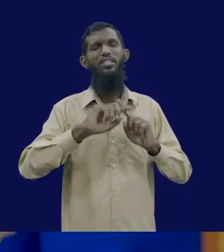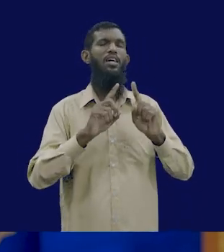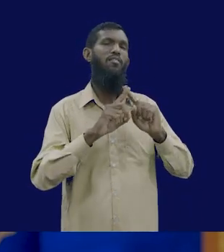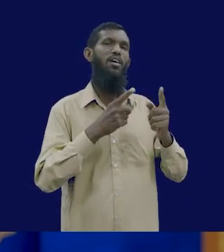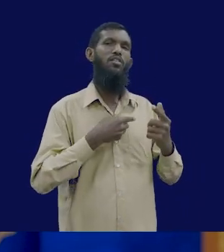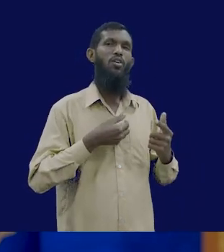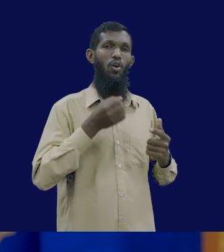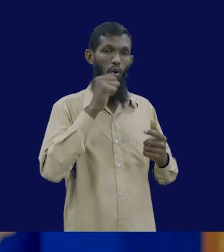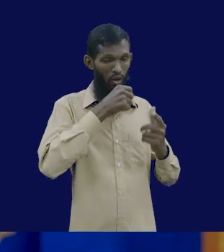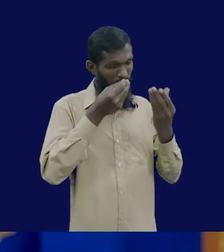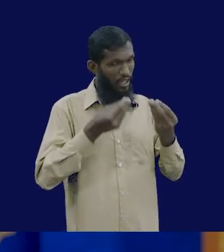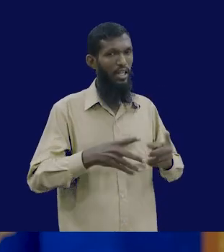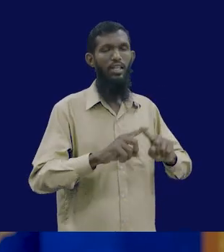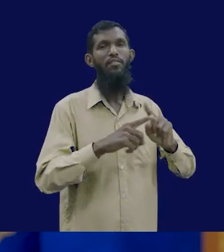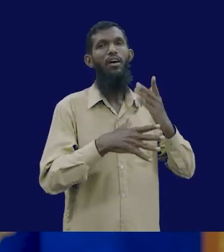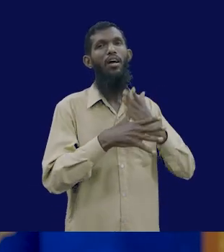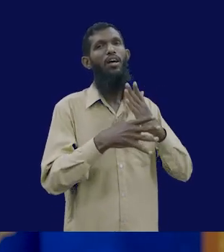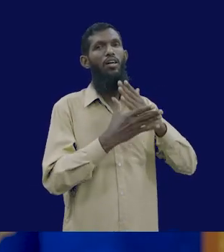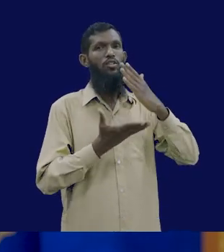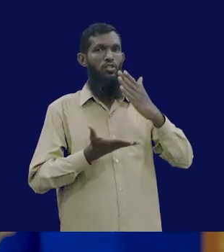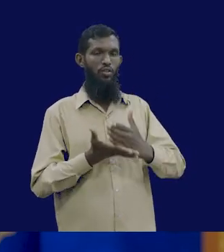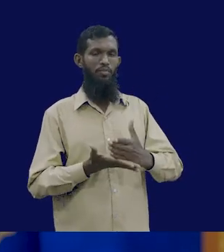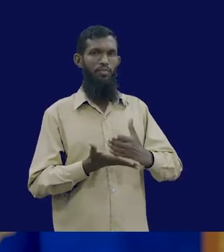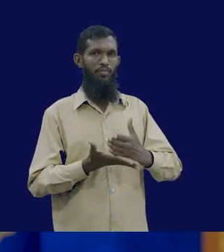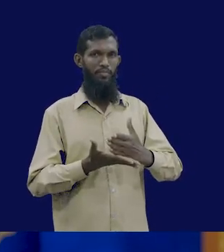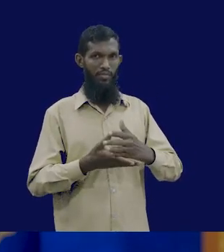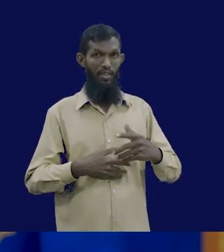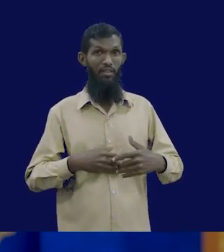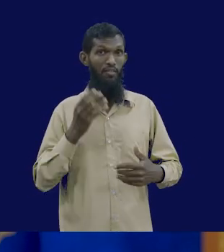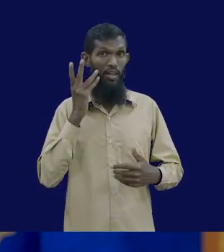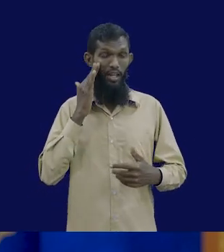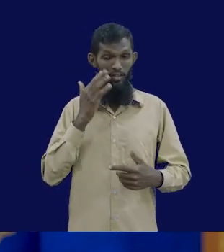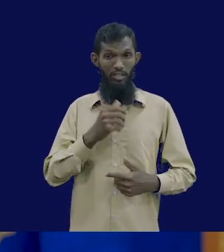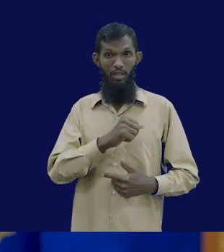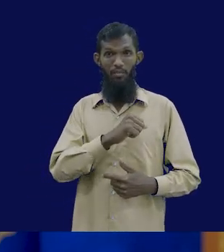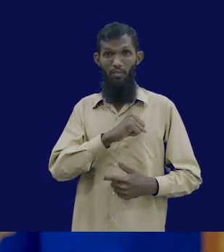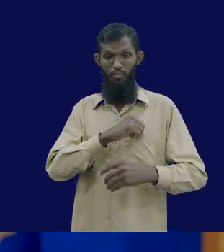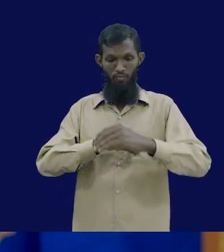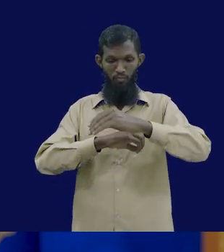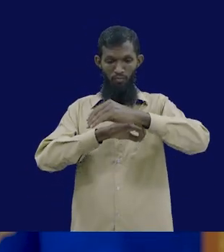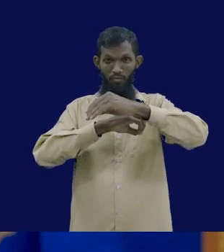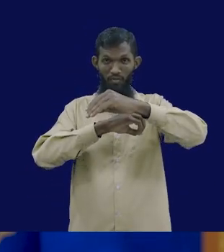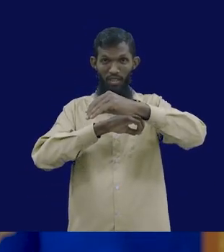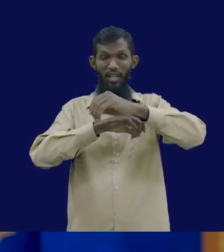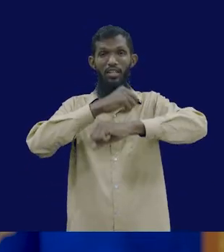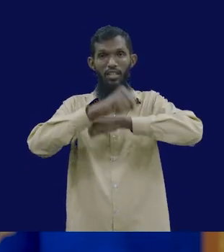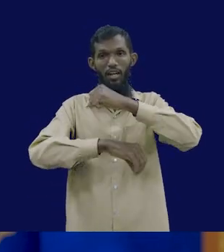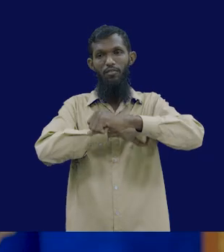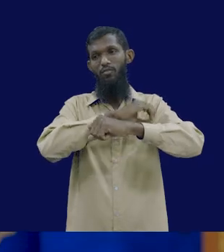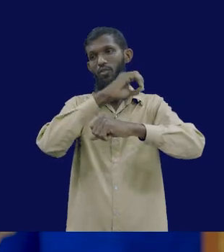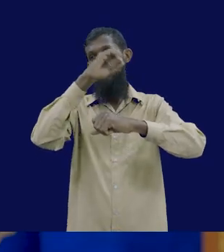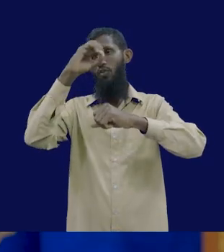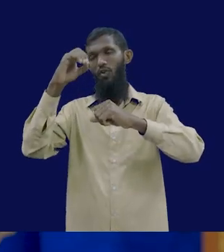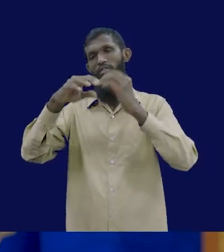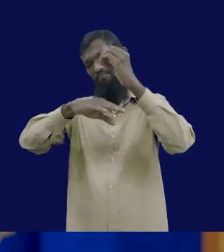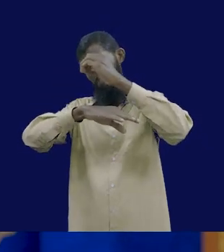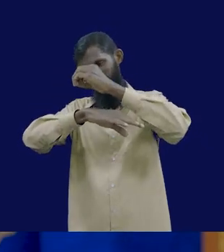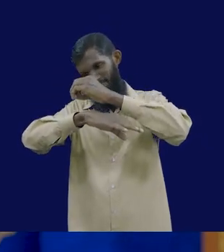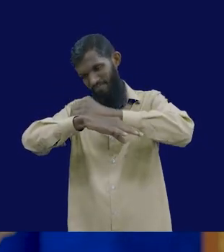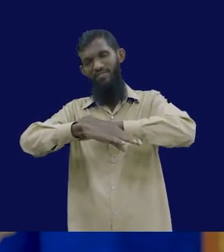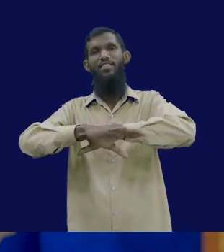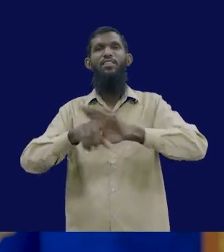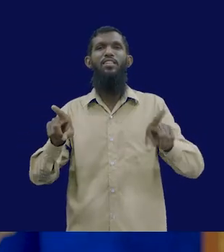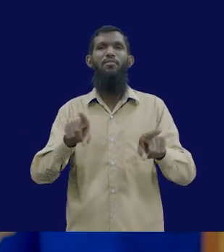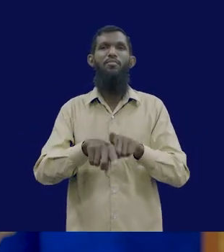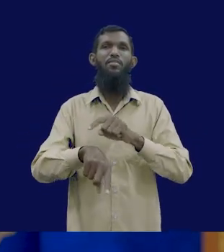drinks, and other nullifiers of fasting from Fajr until sunset. Allah subhanahu